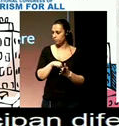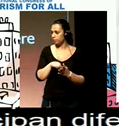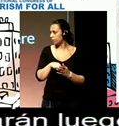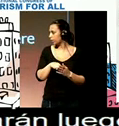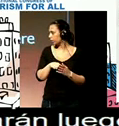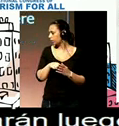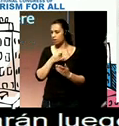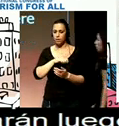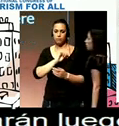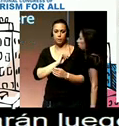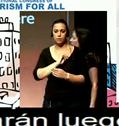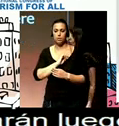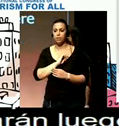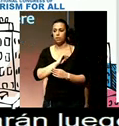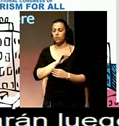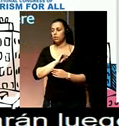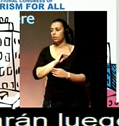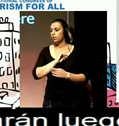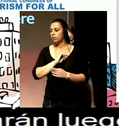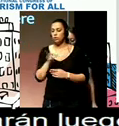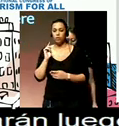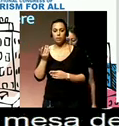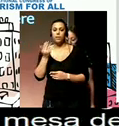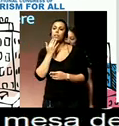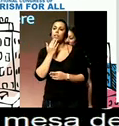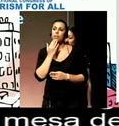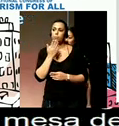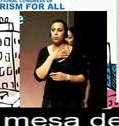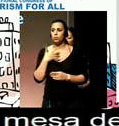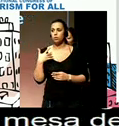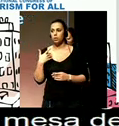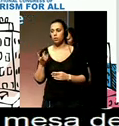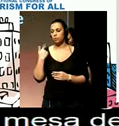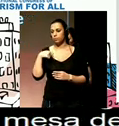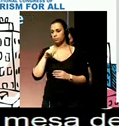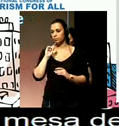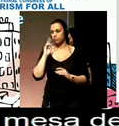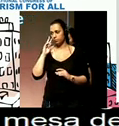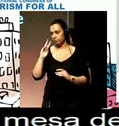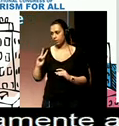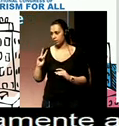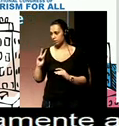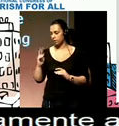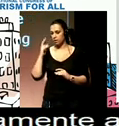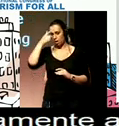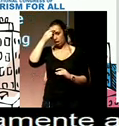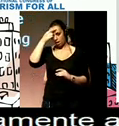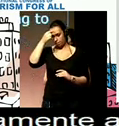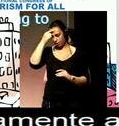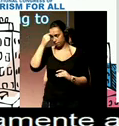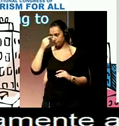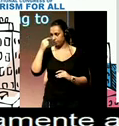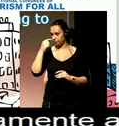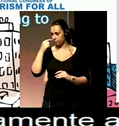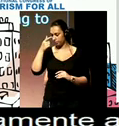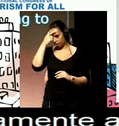later on they will be talking about this project. I'm not going to go in details. Well, this is